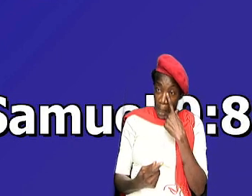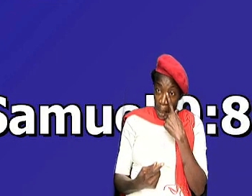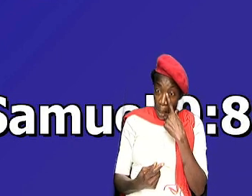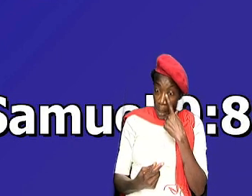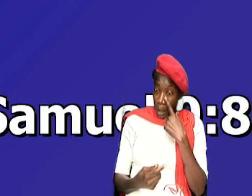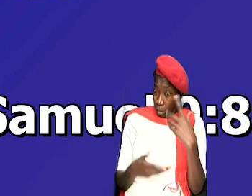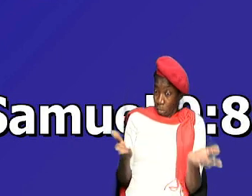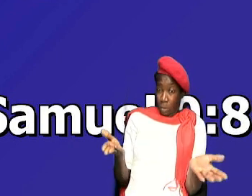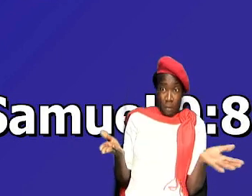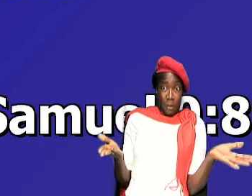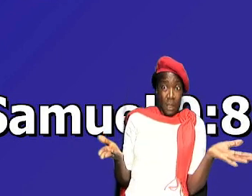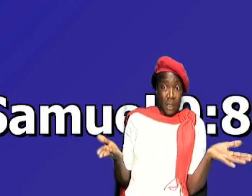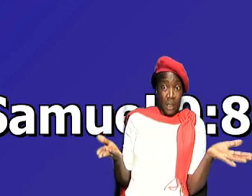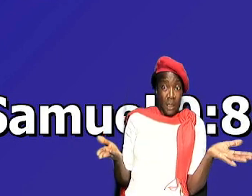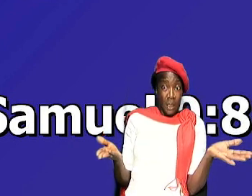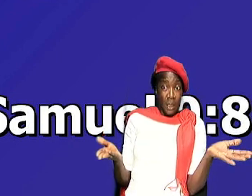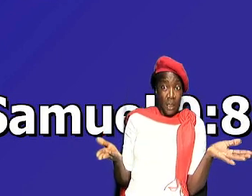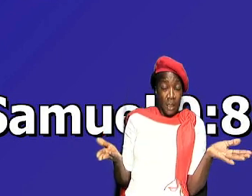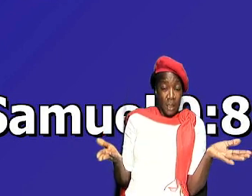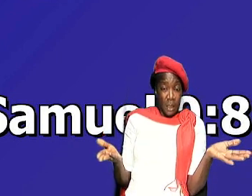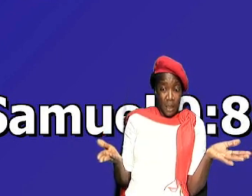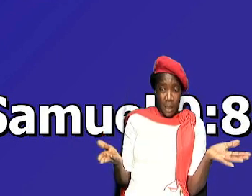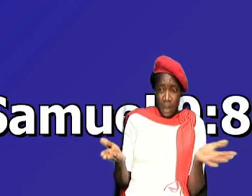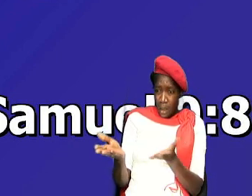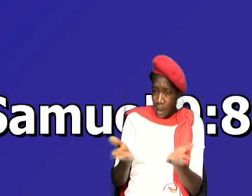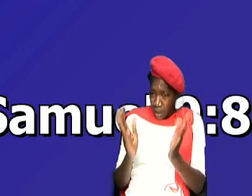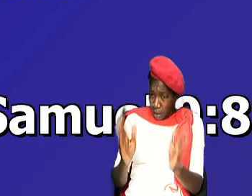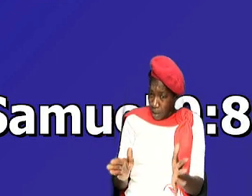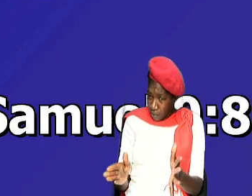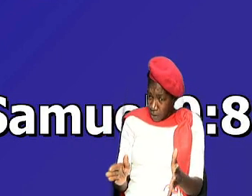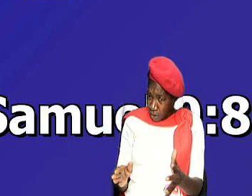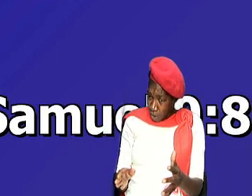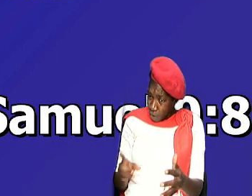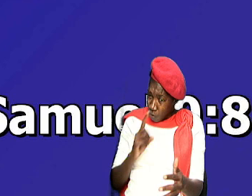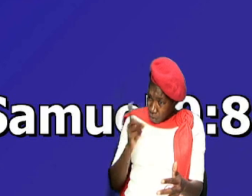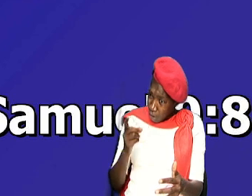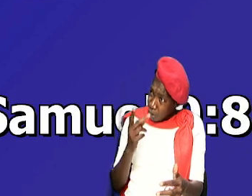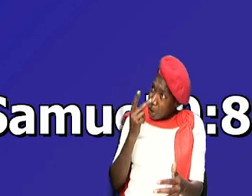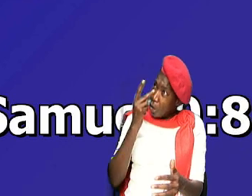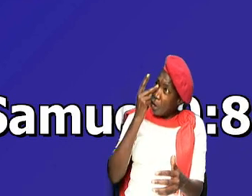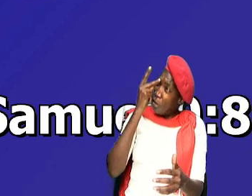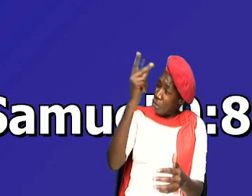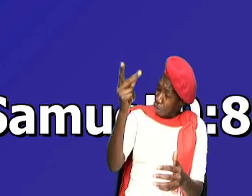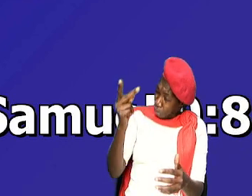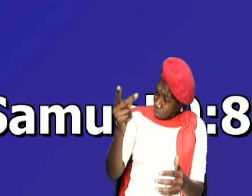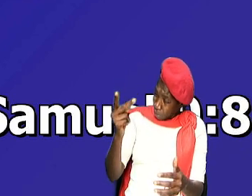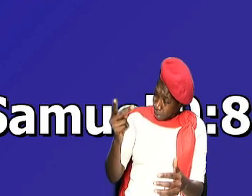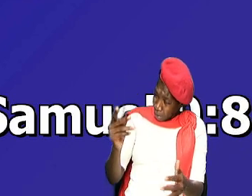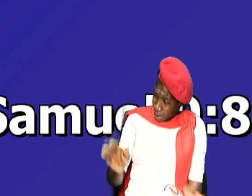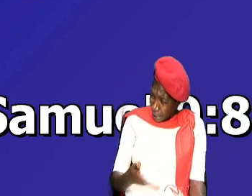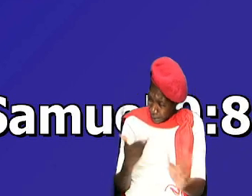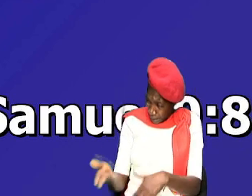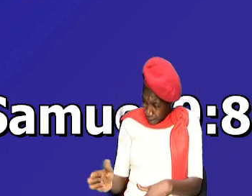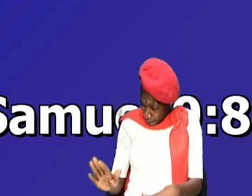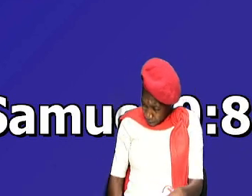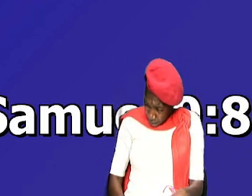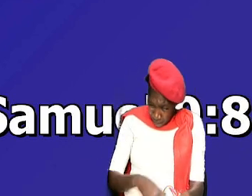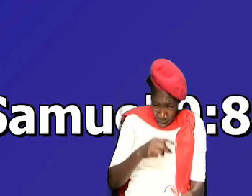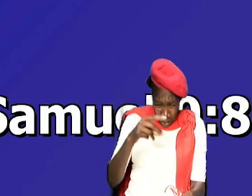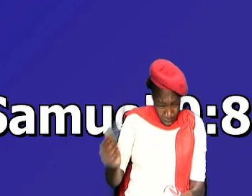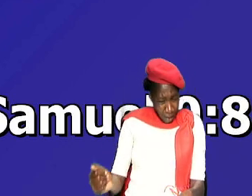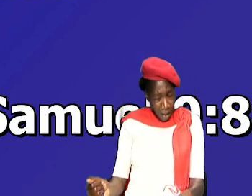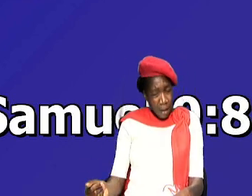what is this, thy servant, that thou shouldest look upon such a dead dog as I